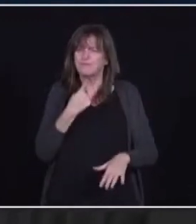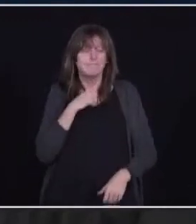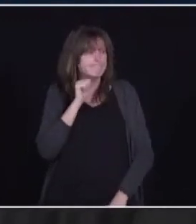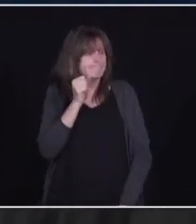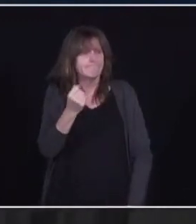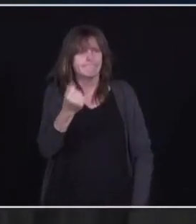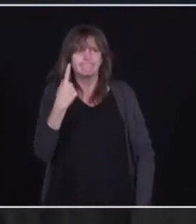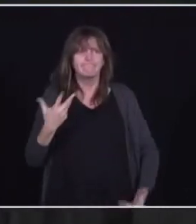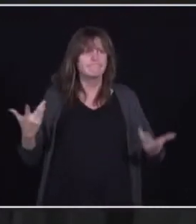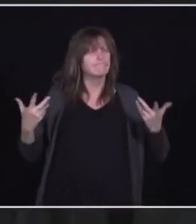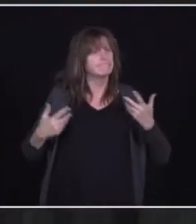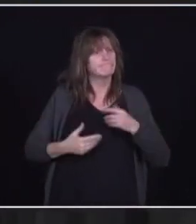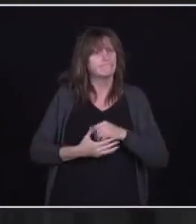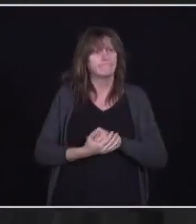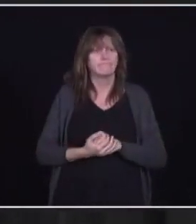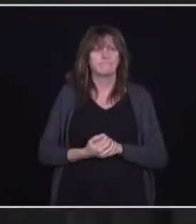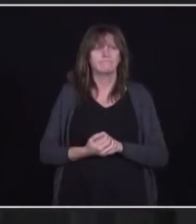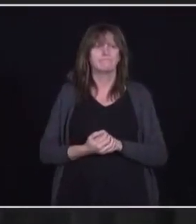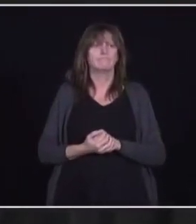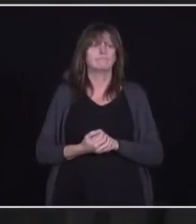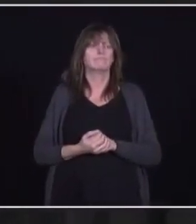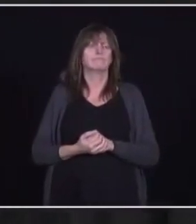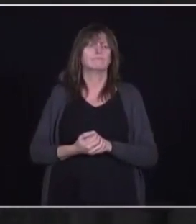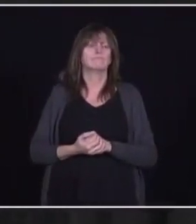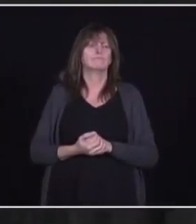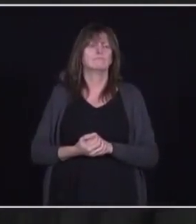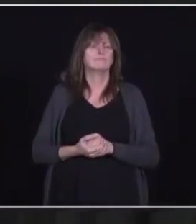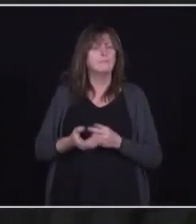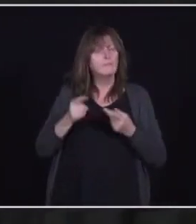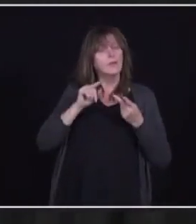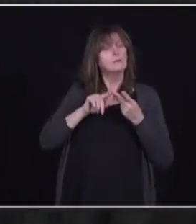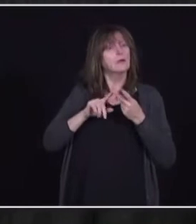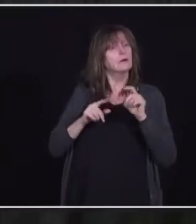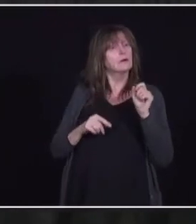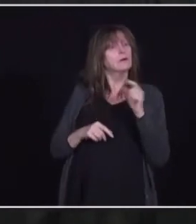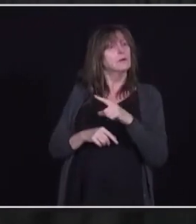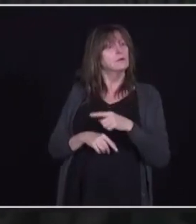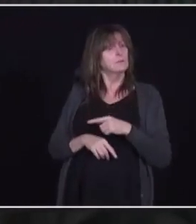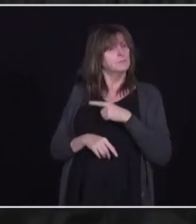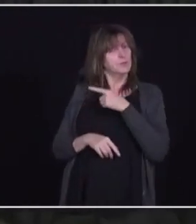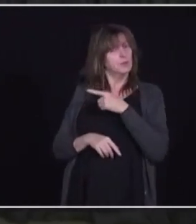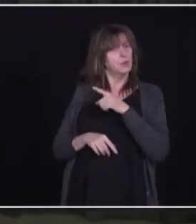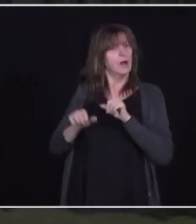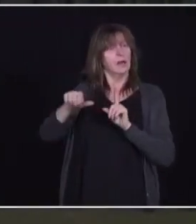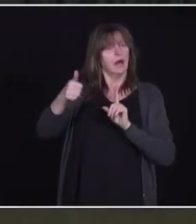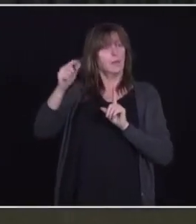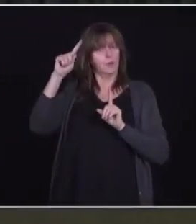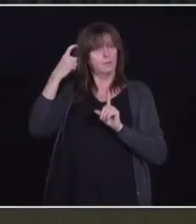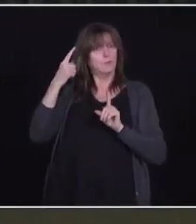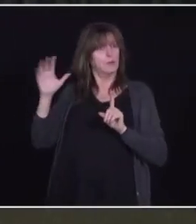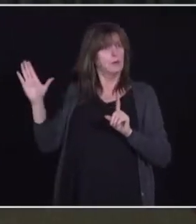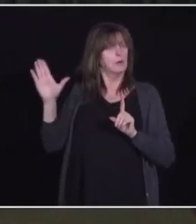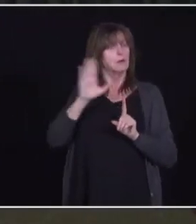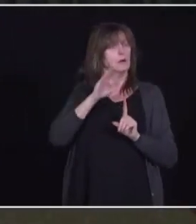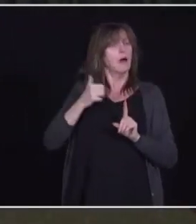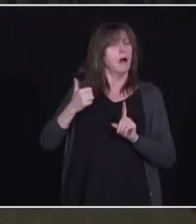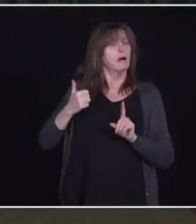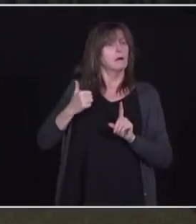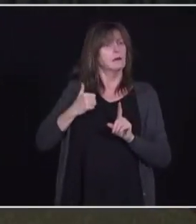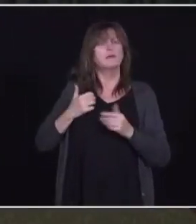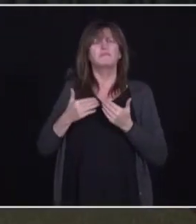Yesterday in your meeting, you and every premier across the country, regardless of political stripe, was asking for more funding